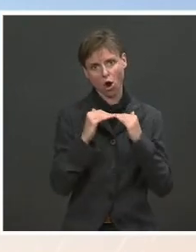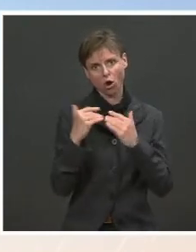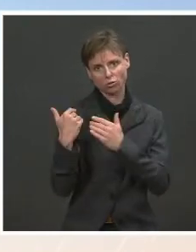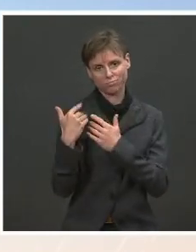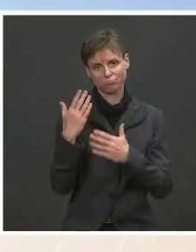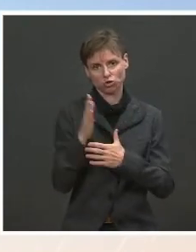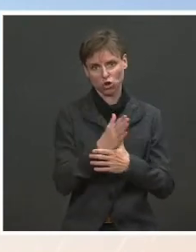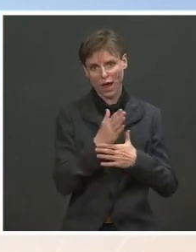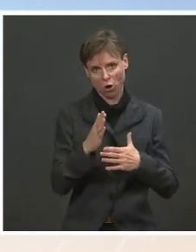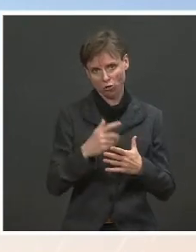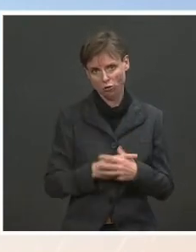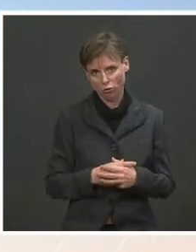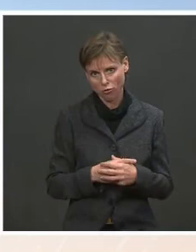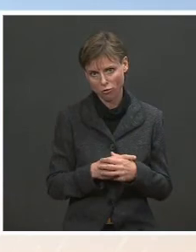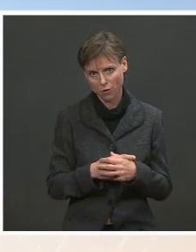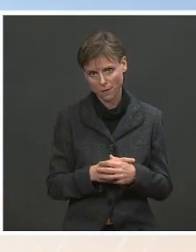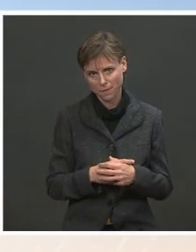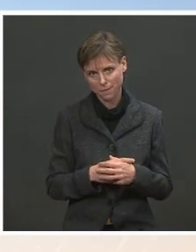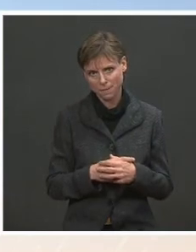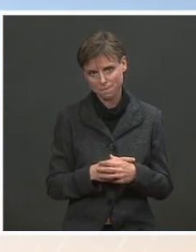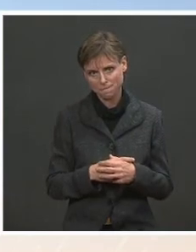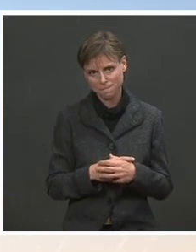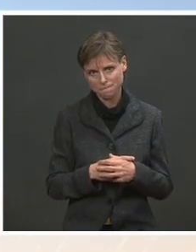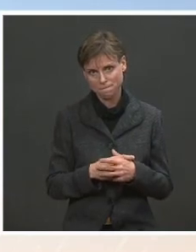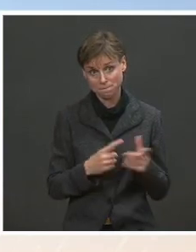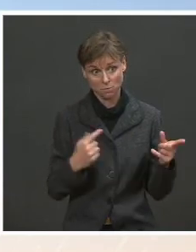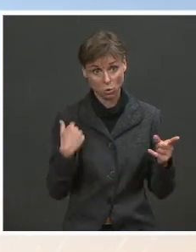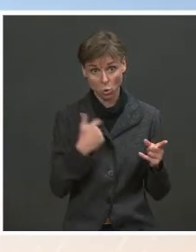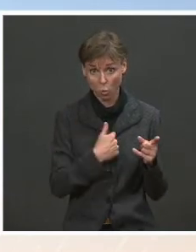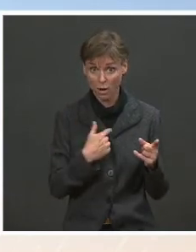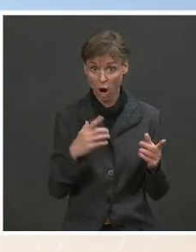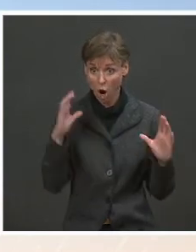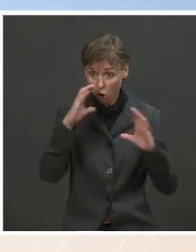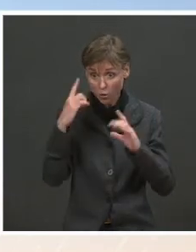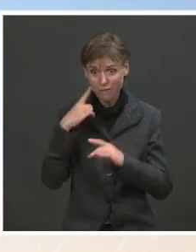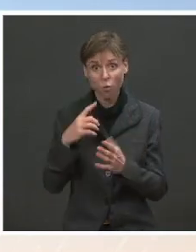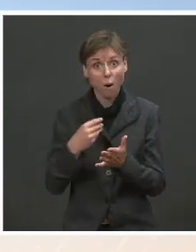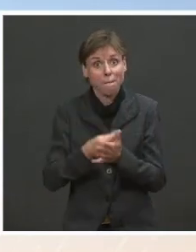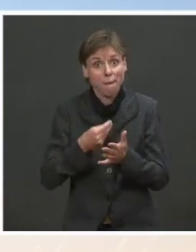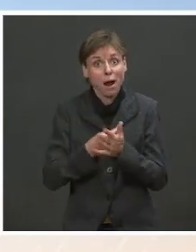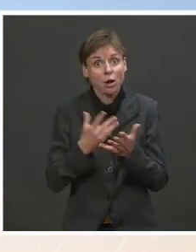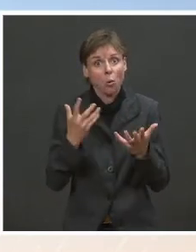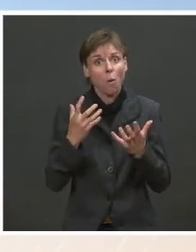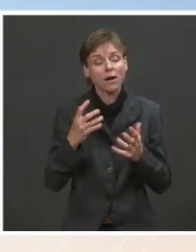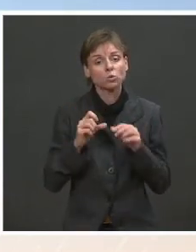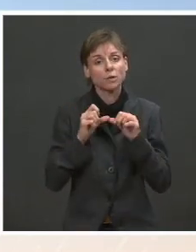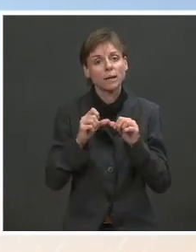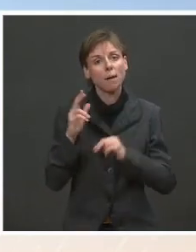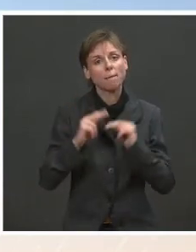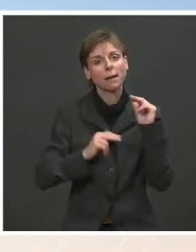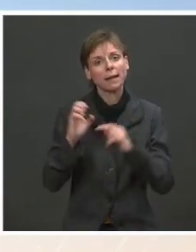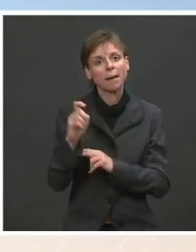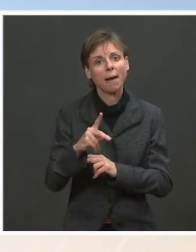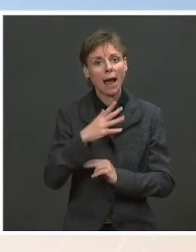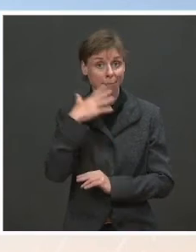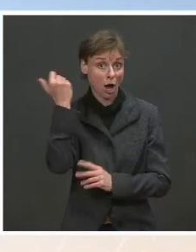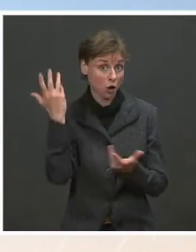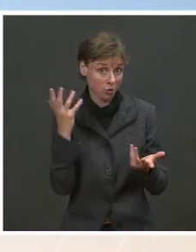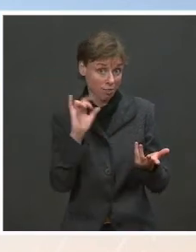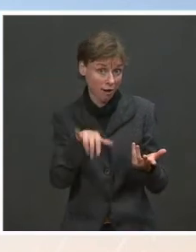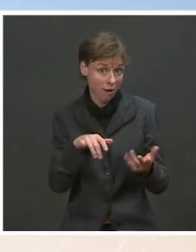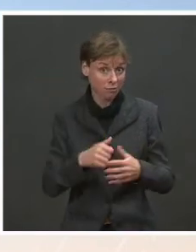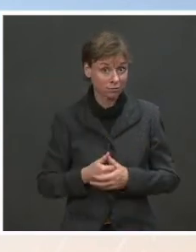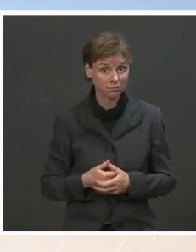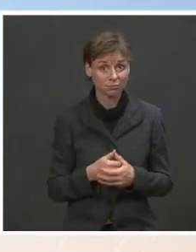for revenue funds to continue to build back better. But I don't have a timeline for you on when you'll hear more. It's just something that